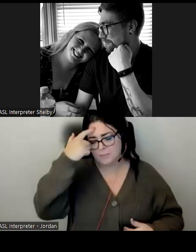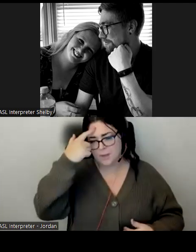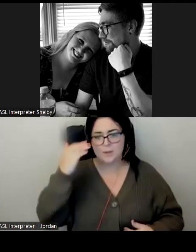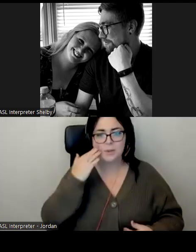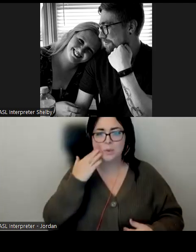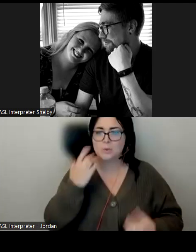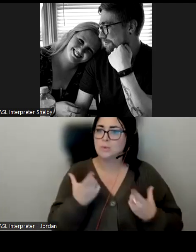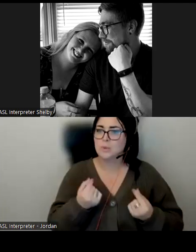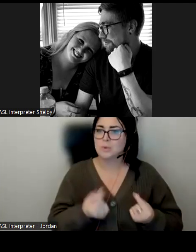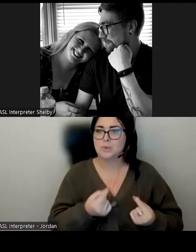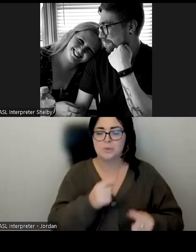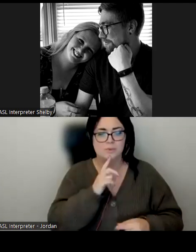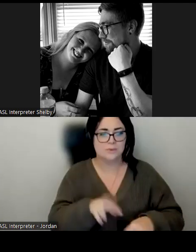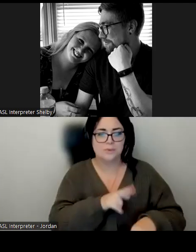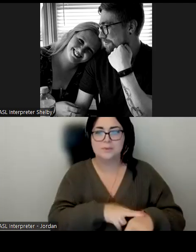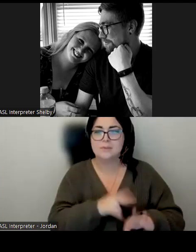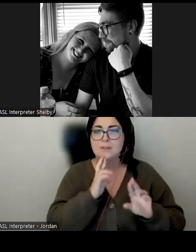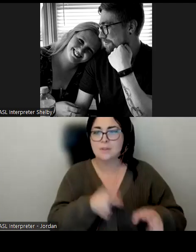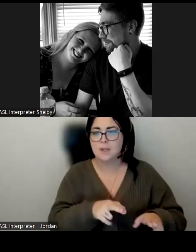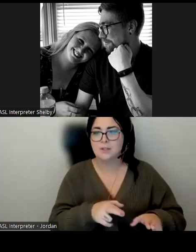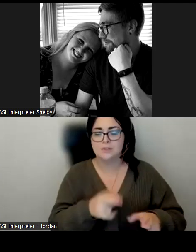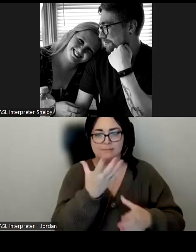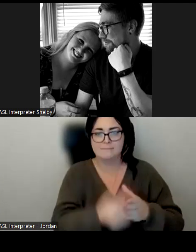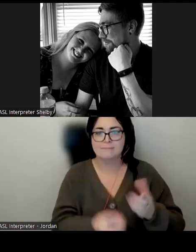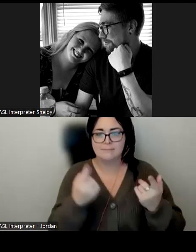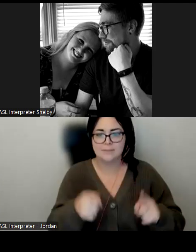to do after we experience a loss.